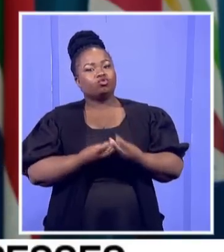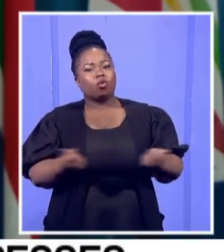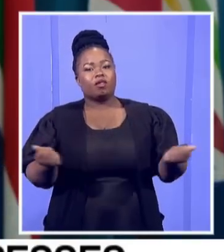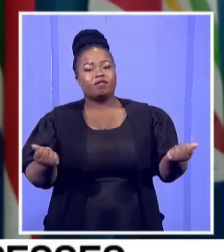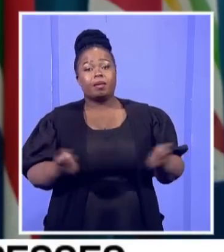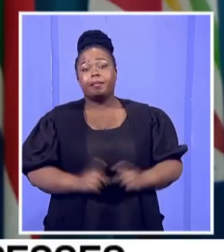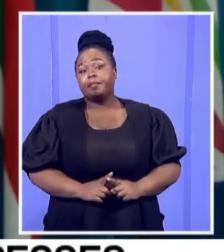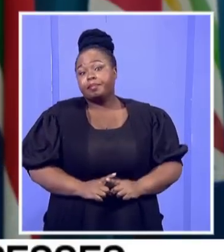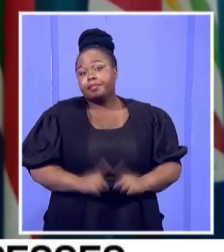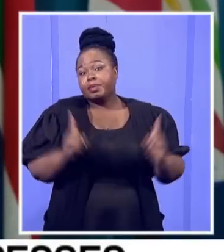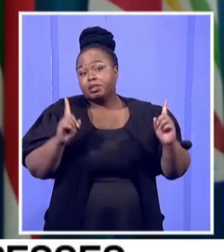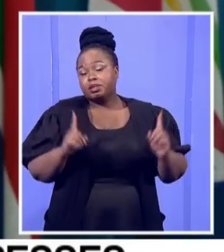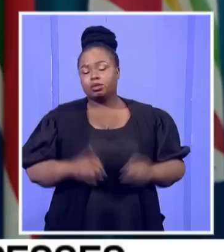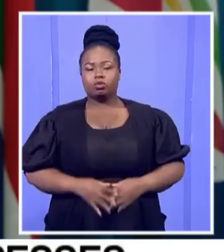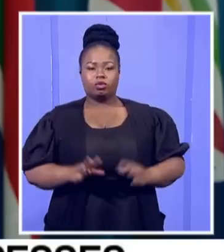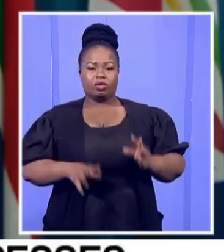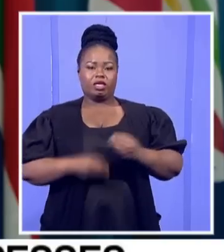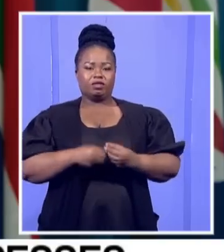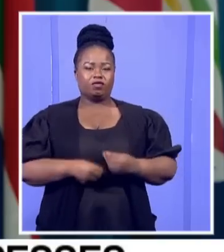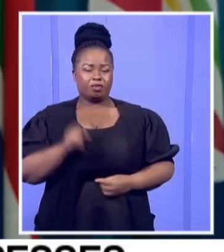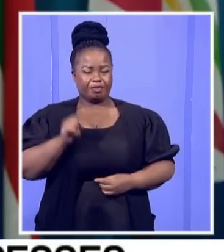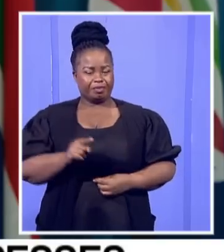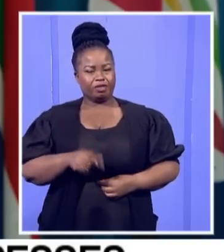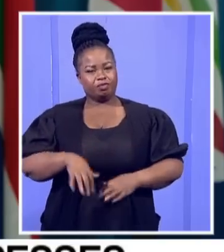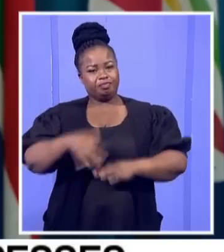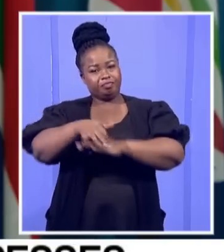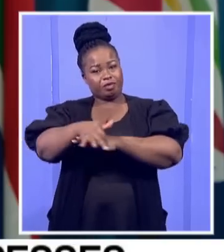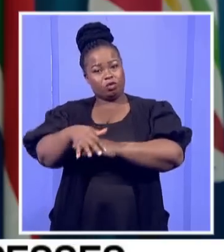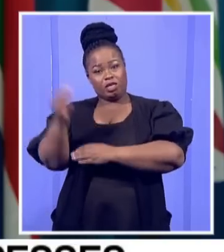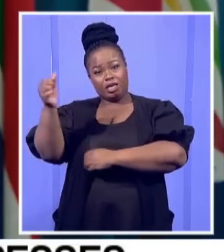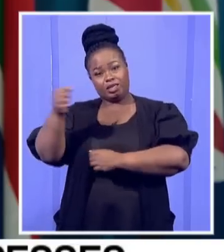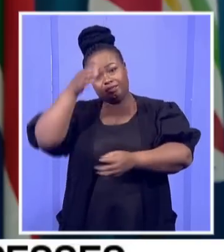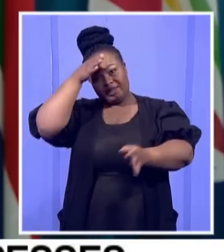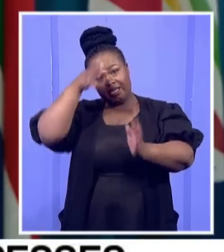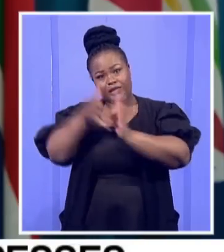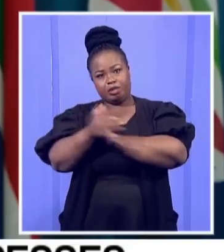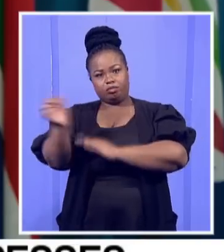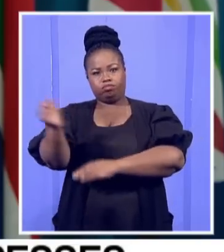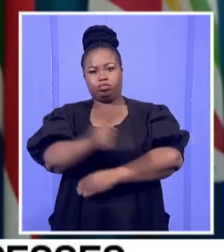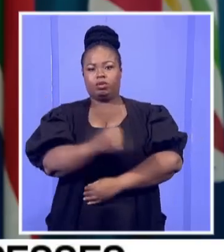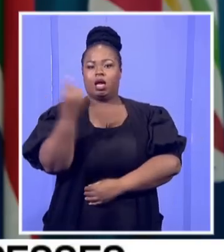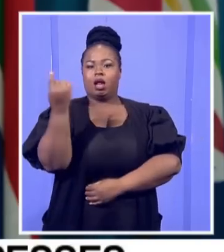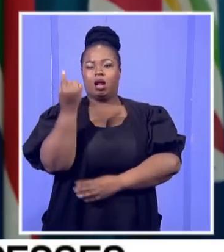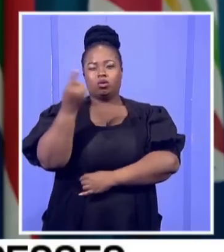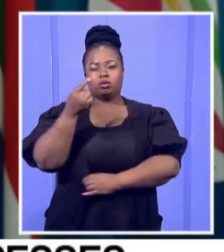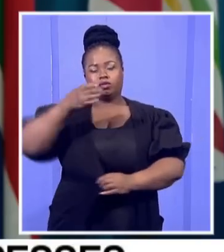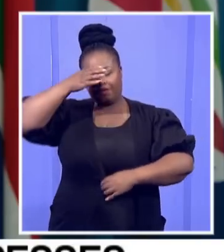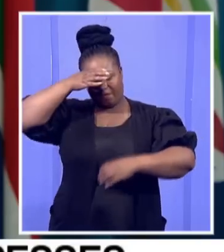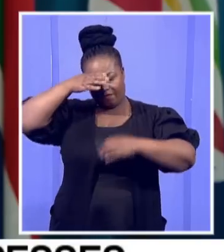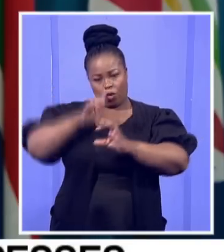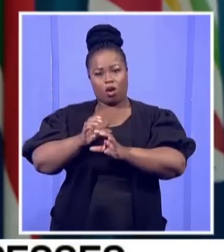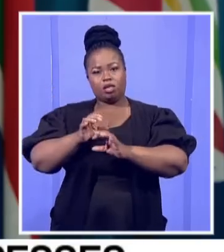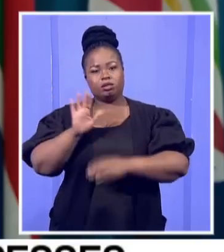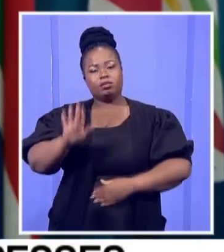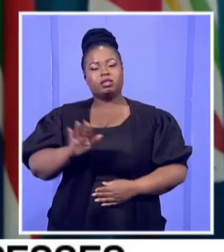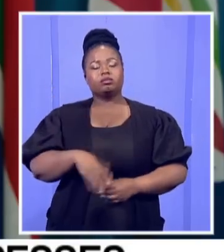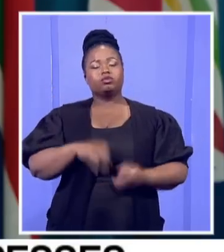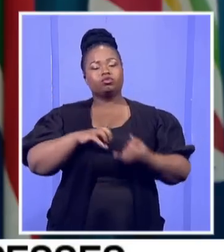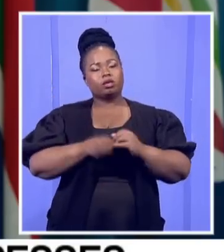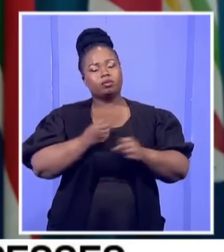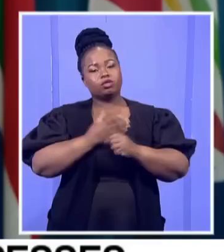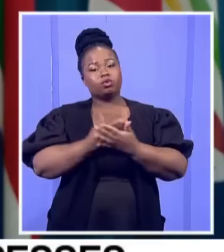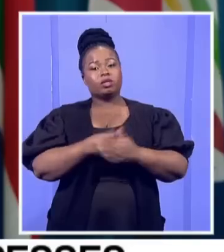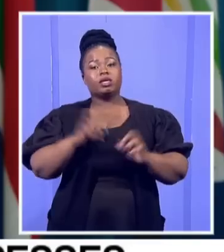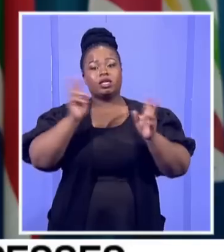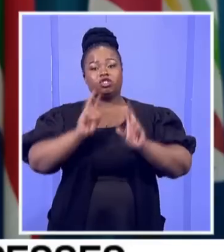But in addition to appointing this outside expert, whose sole and single-minded focus must be the recovery of our electricity